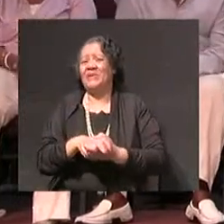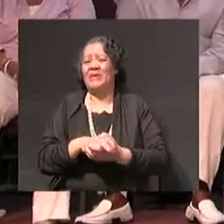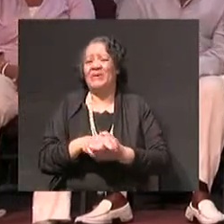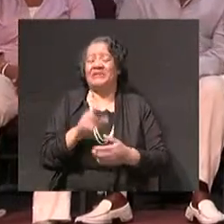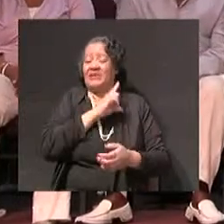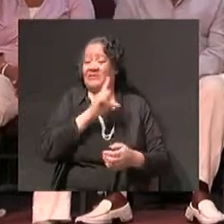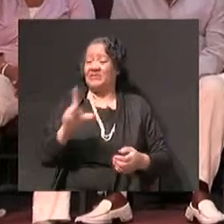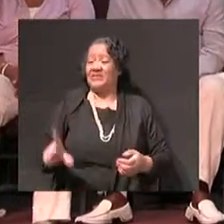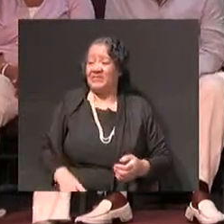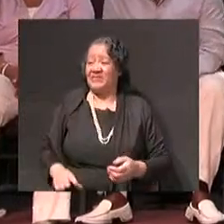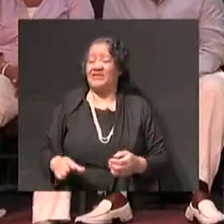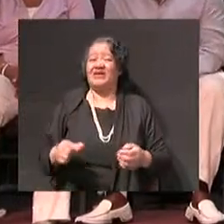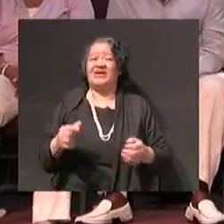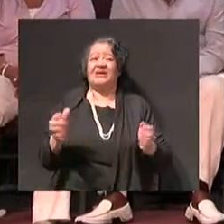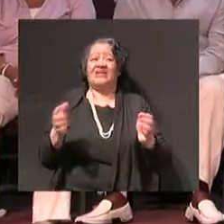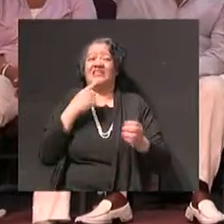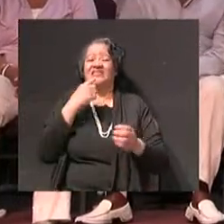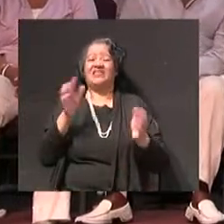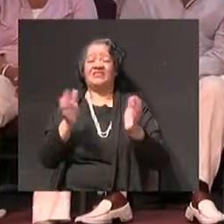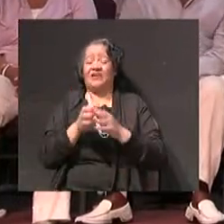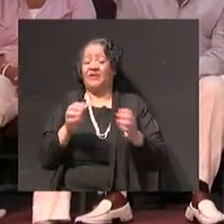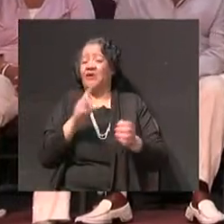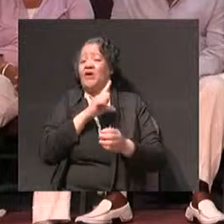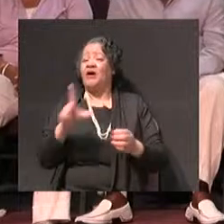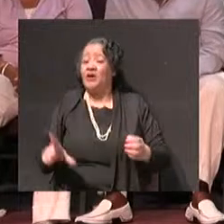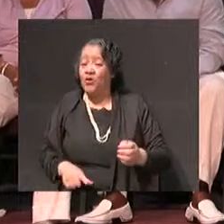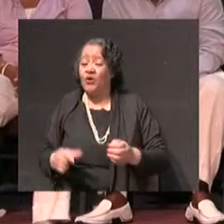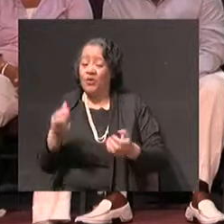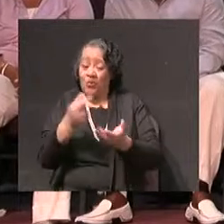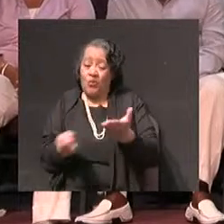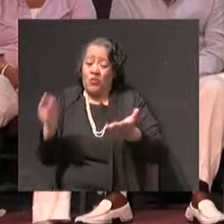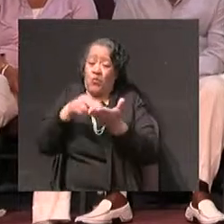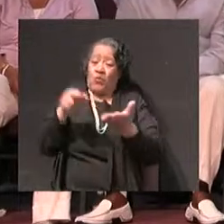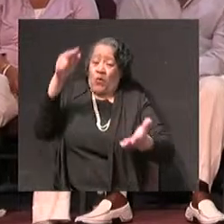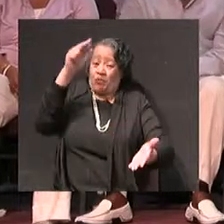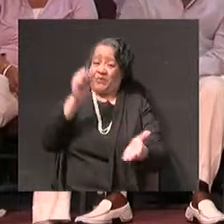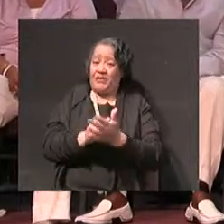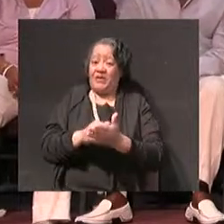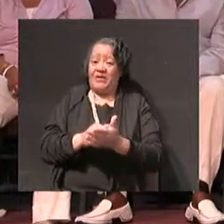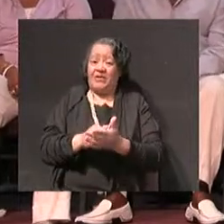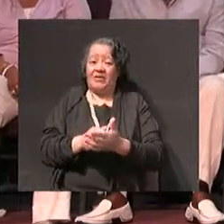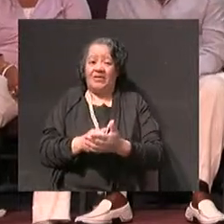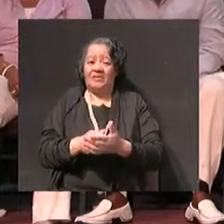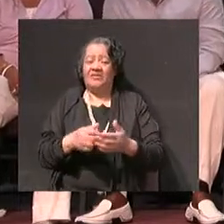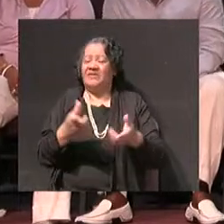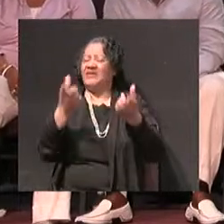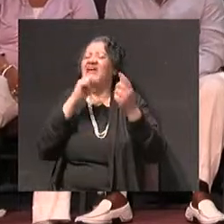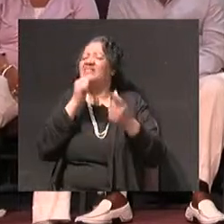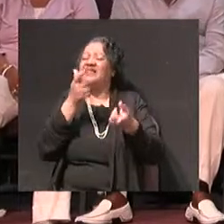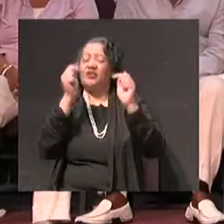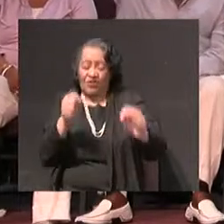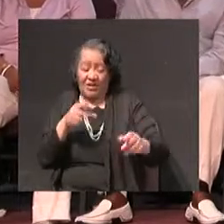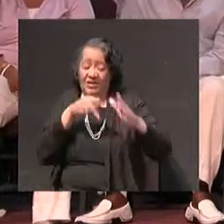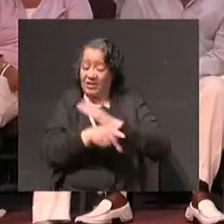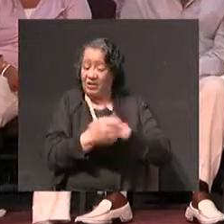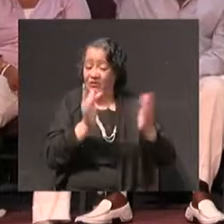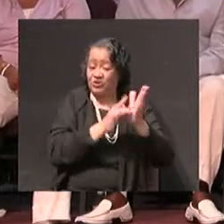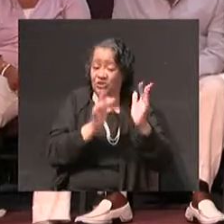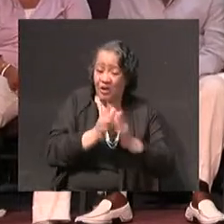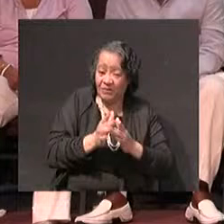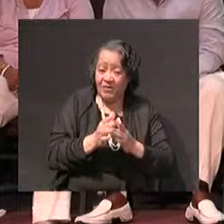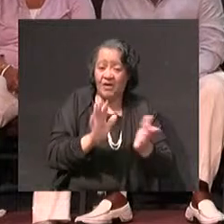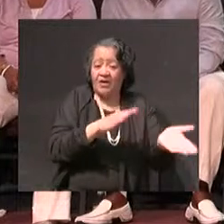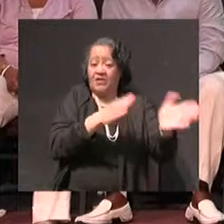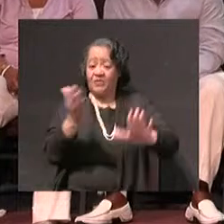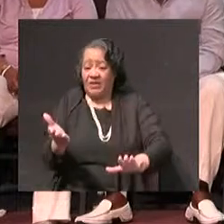If the Lord is not with me, because he got up, didn't he get up? They tried to kill him, y'all.